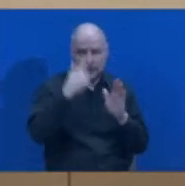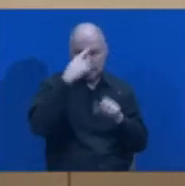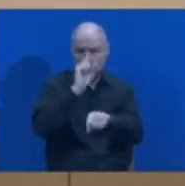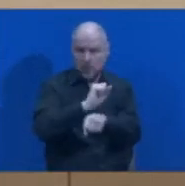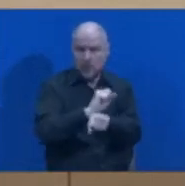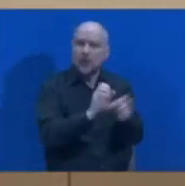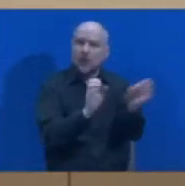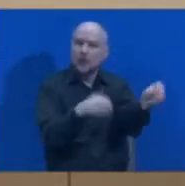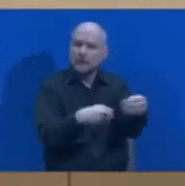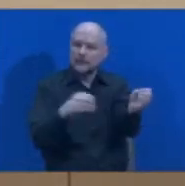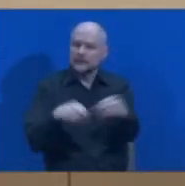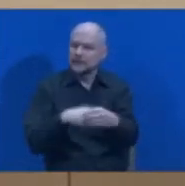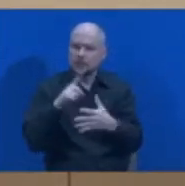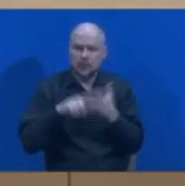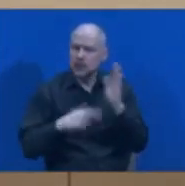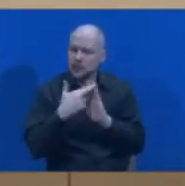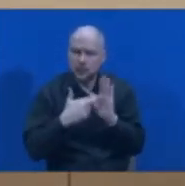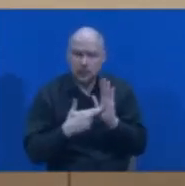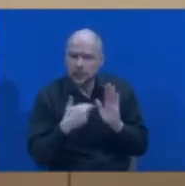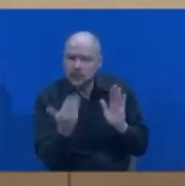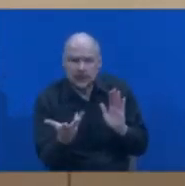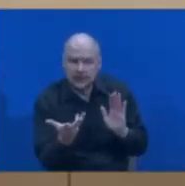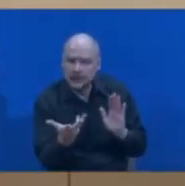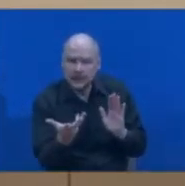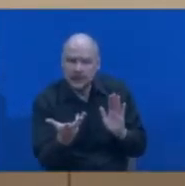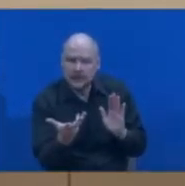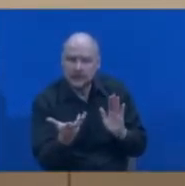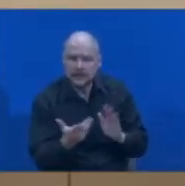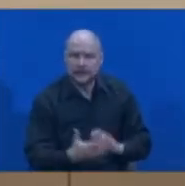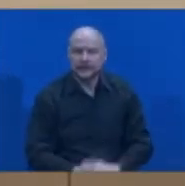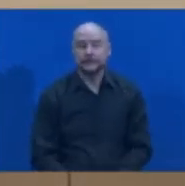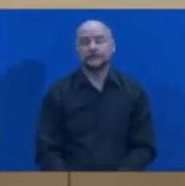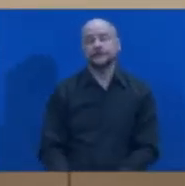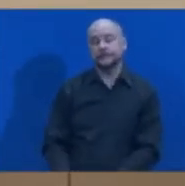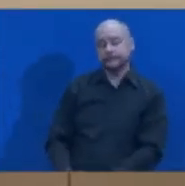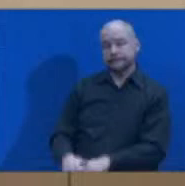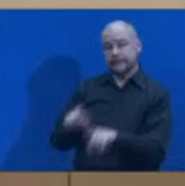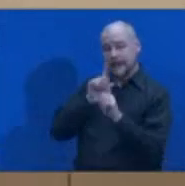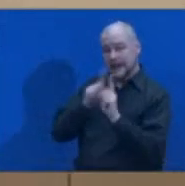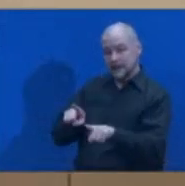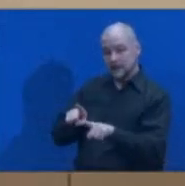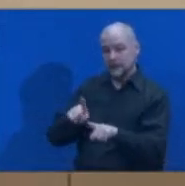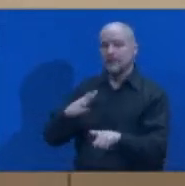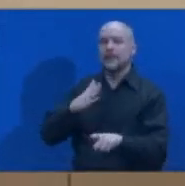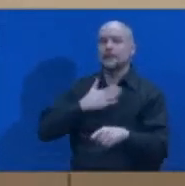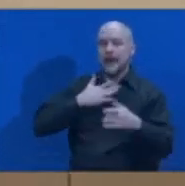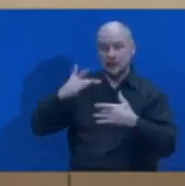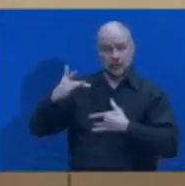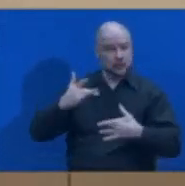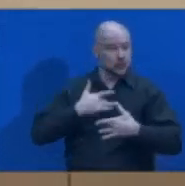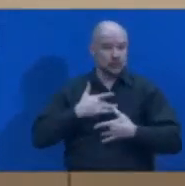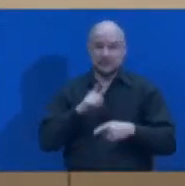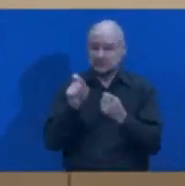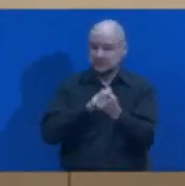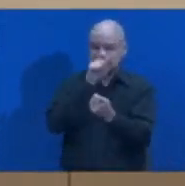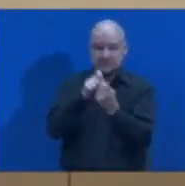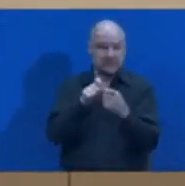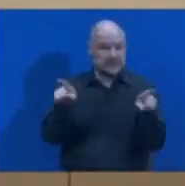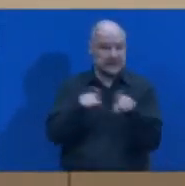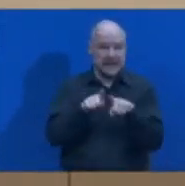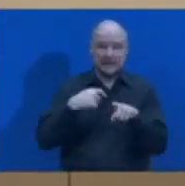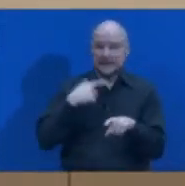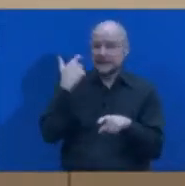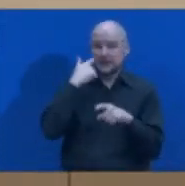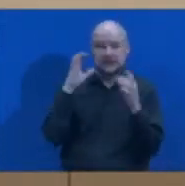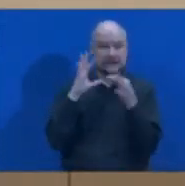situation. So my biggest concerns is are exactly what I talked about, is that